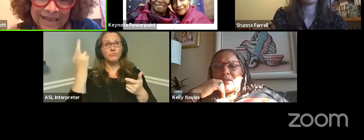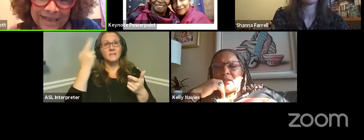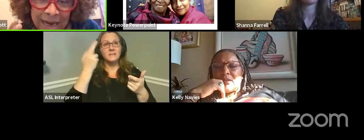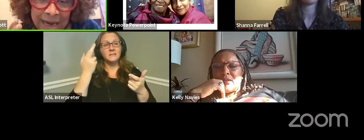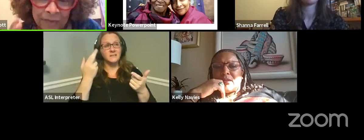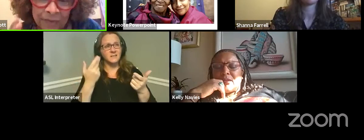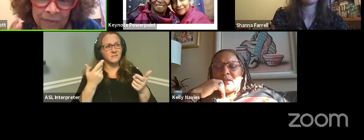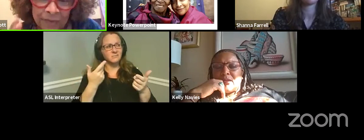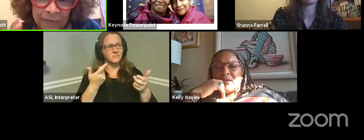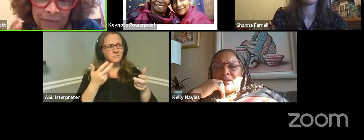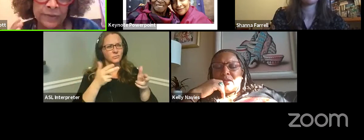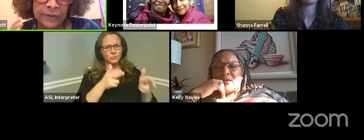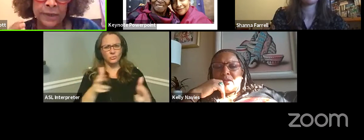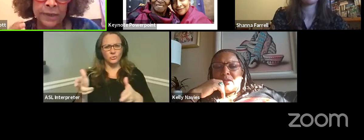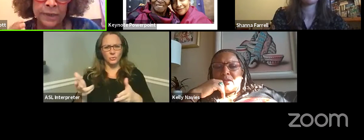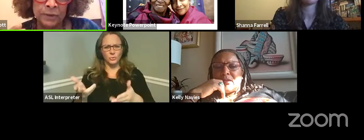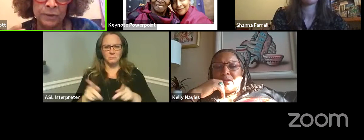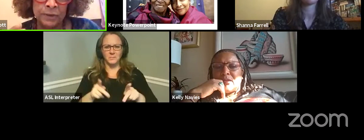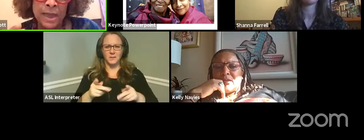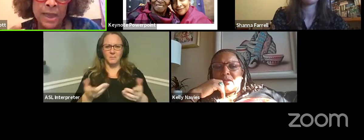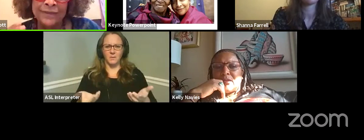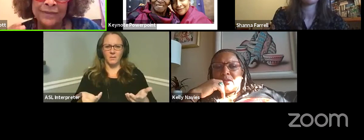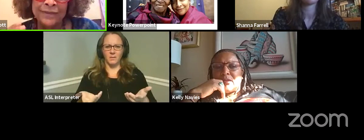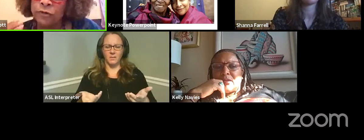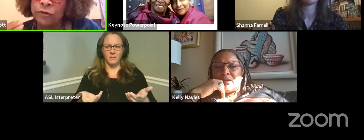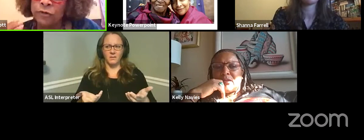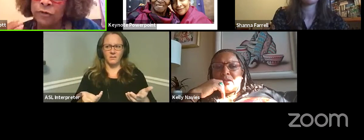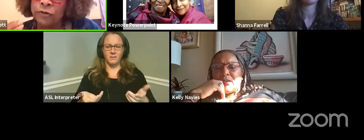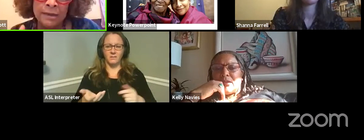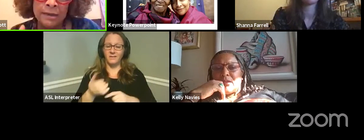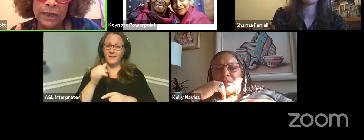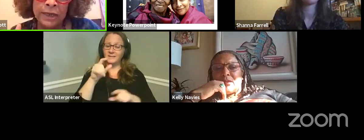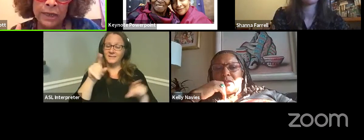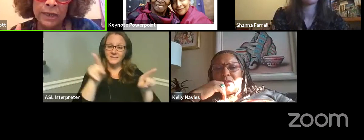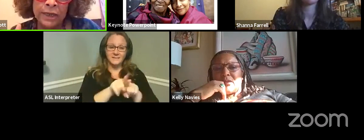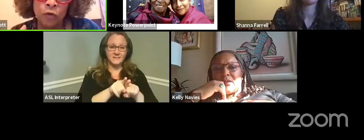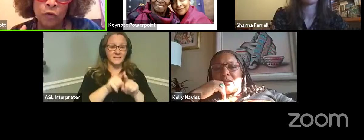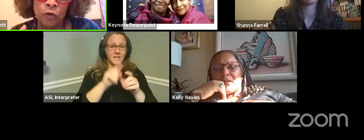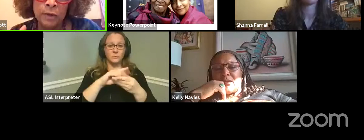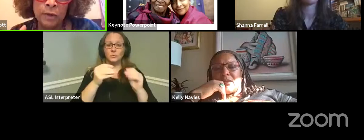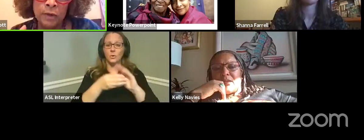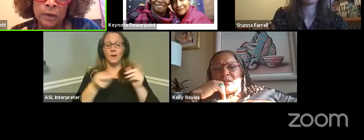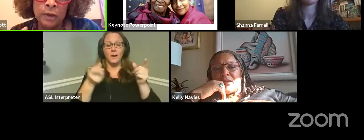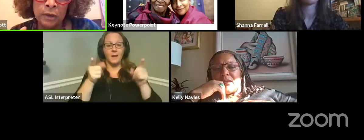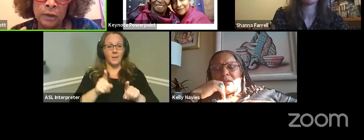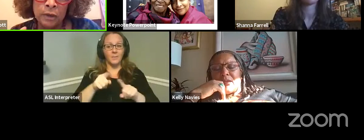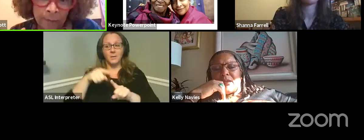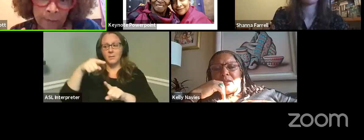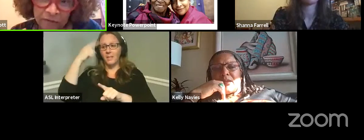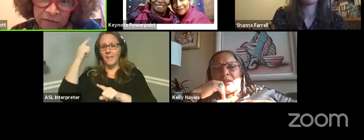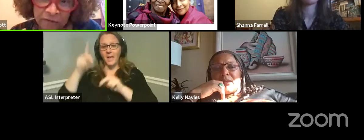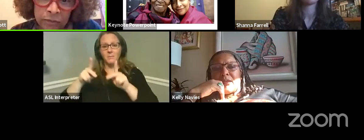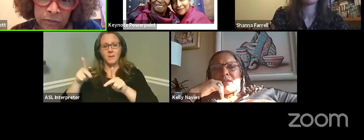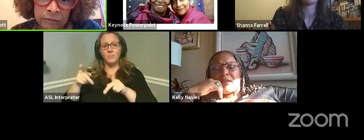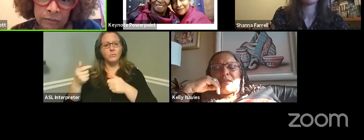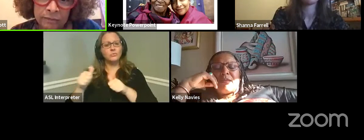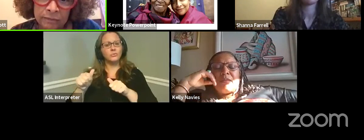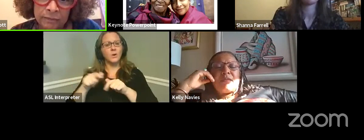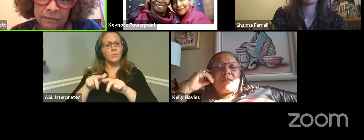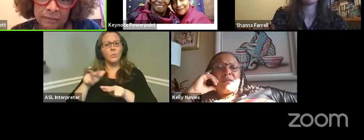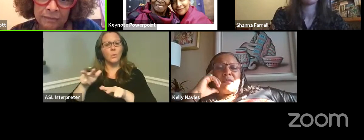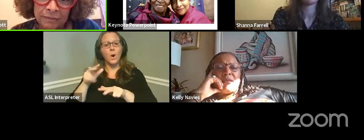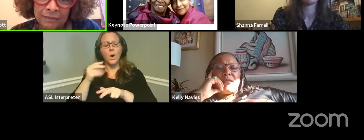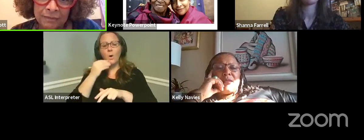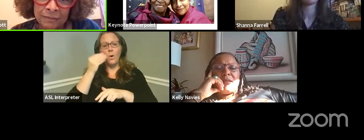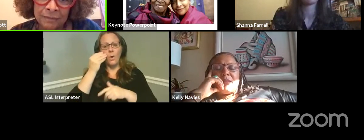That same thing was happening to Black people as they were just trying to make it home from the fields.